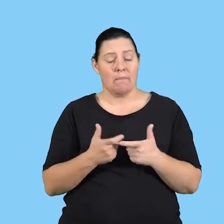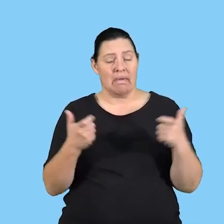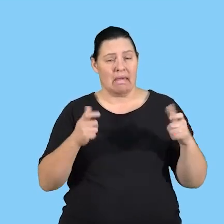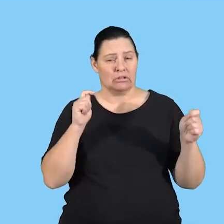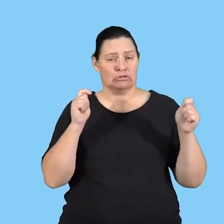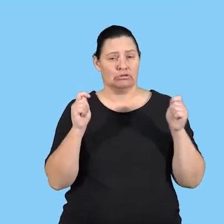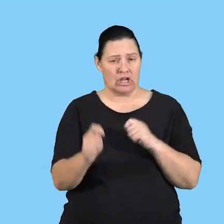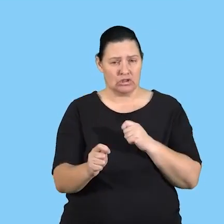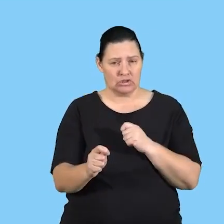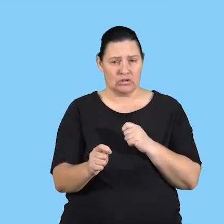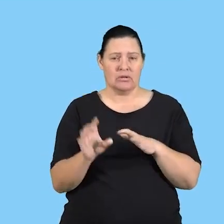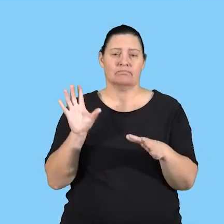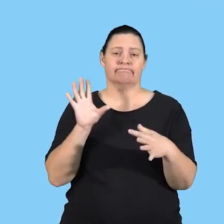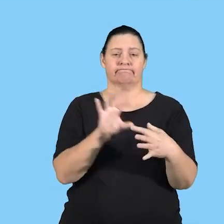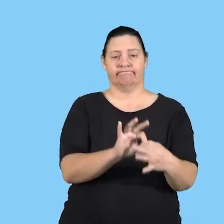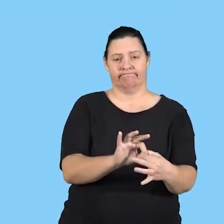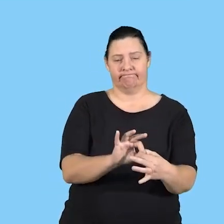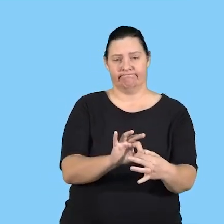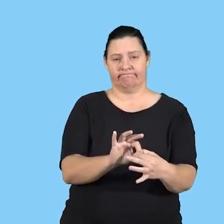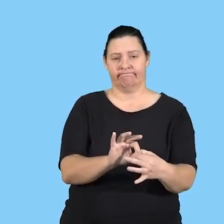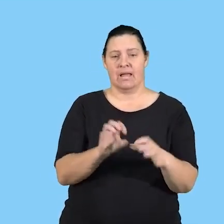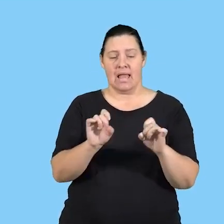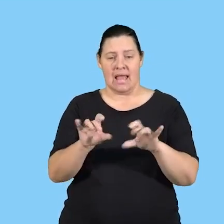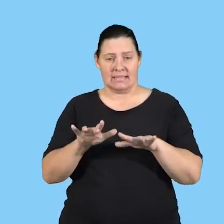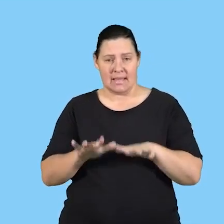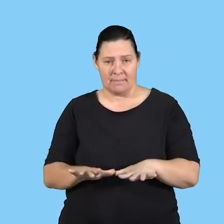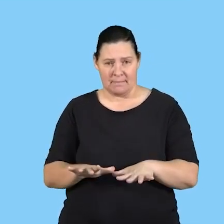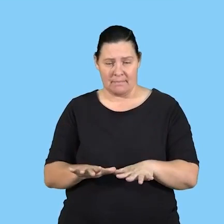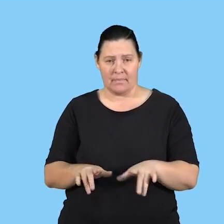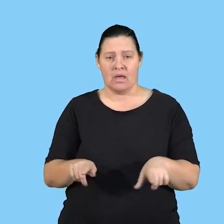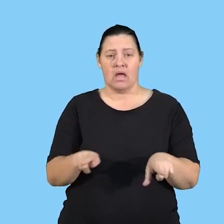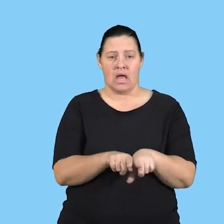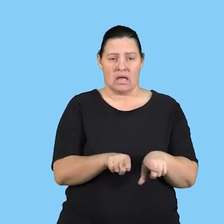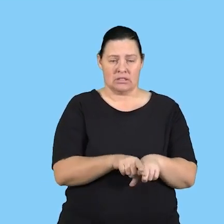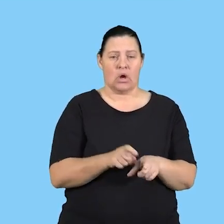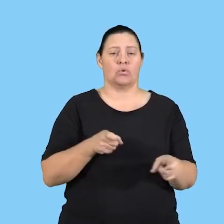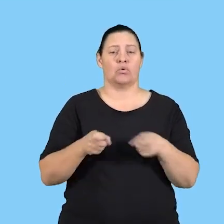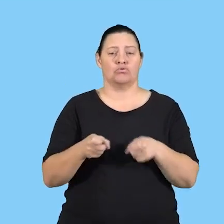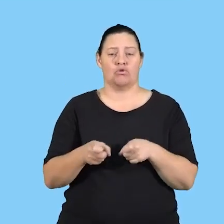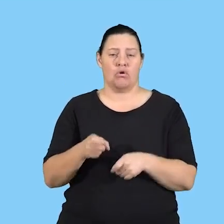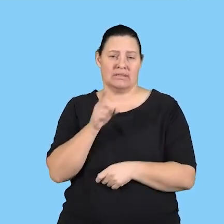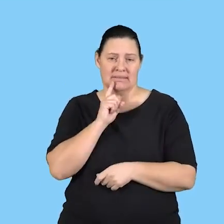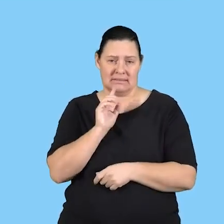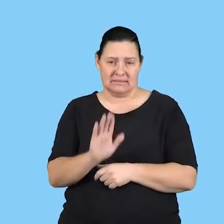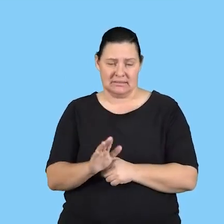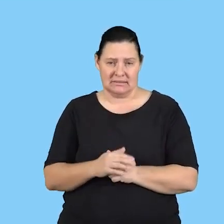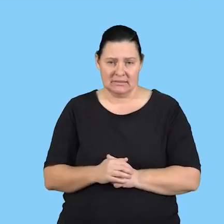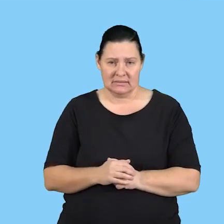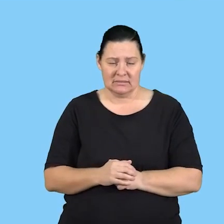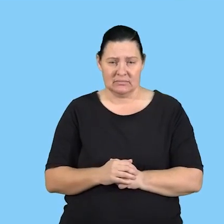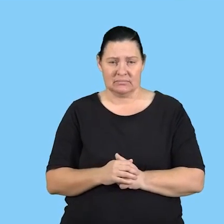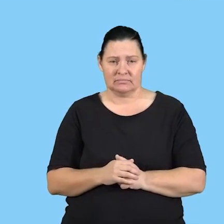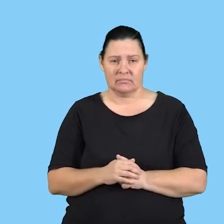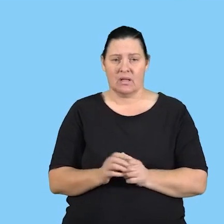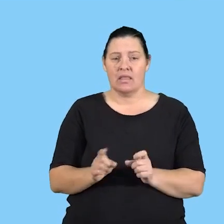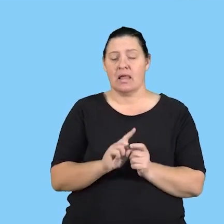main changes are related to exams and control tests,